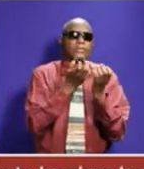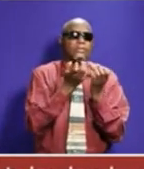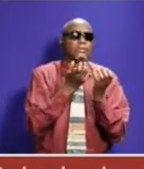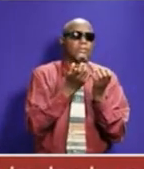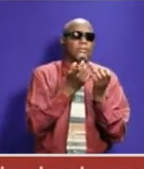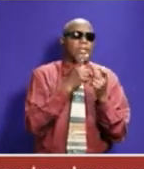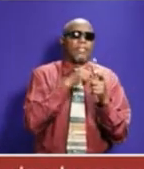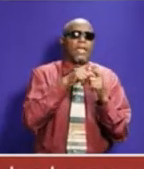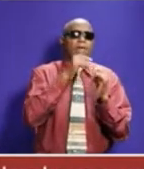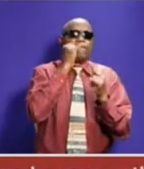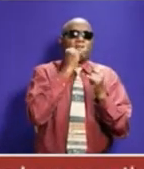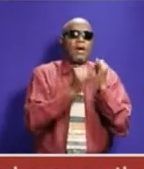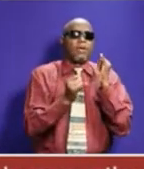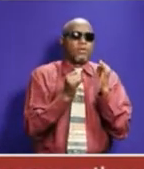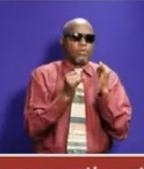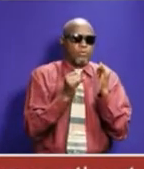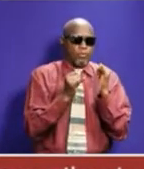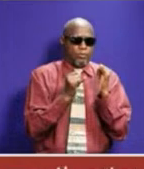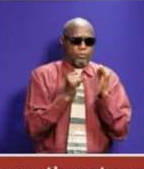the final